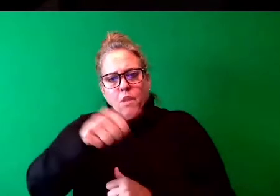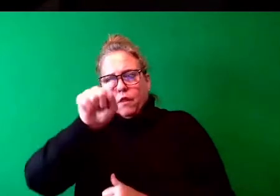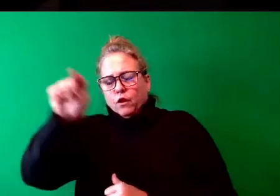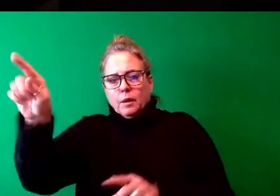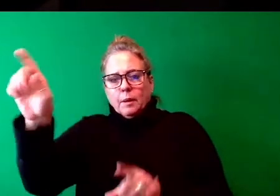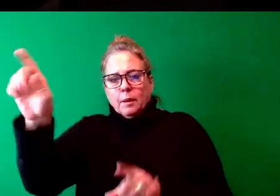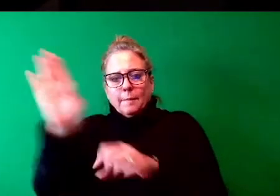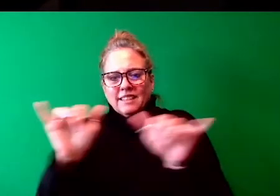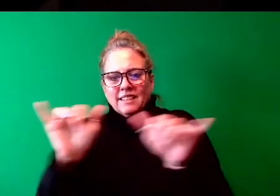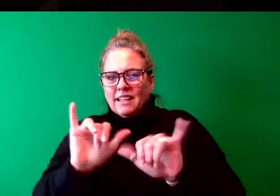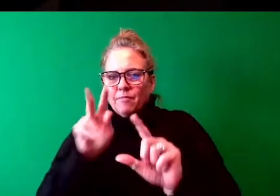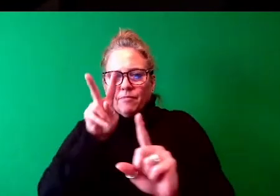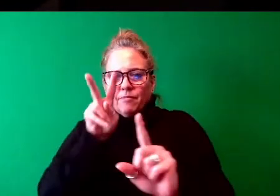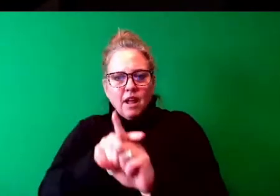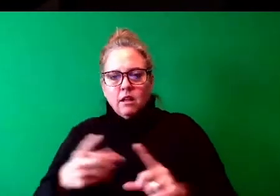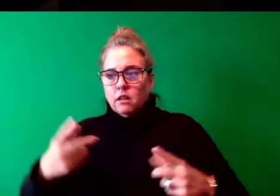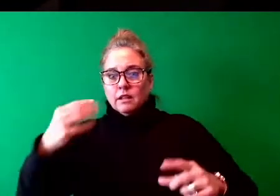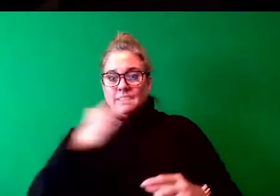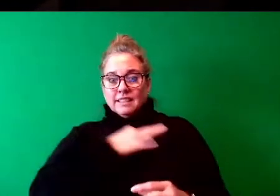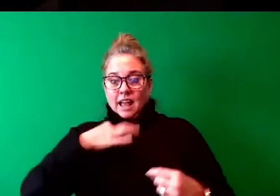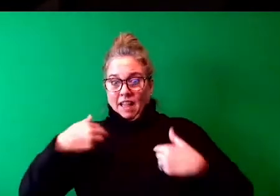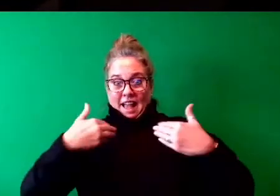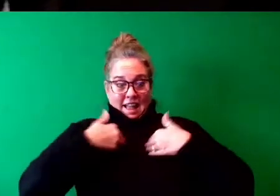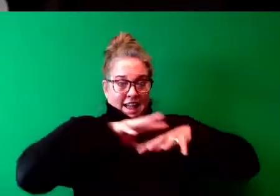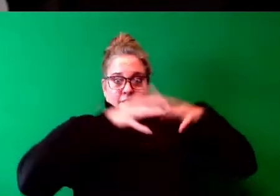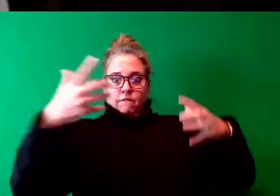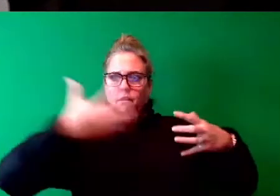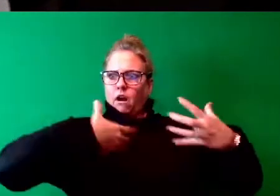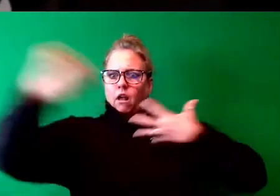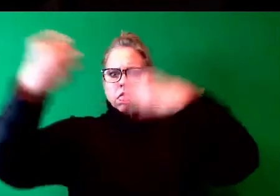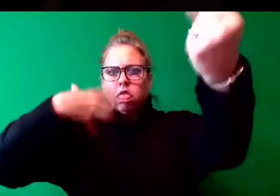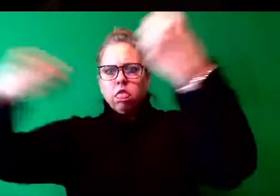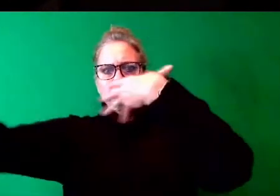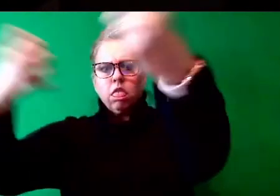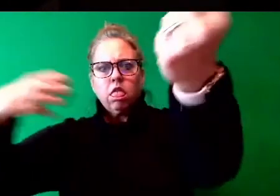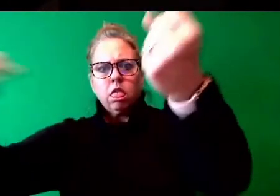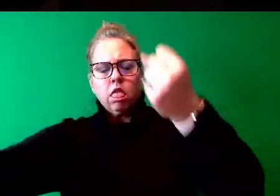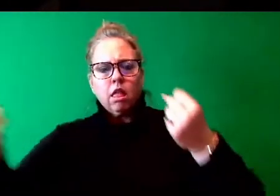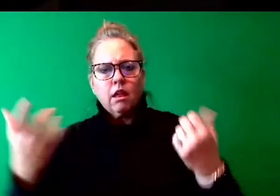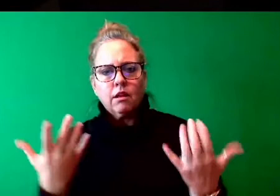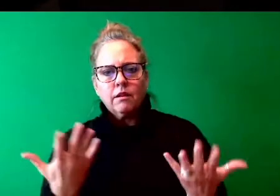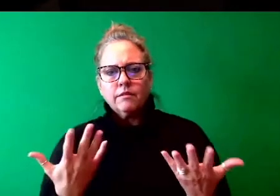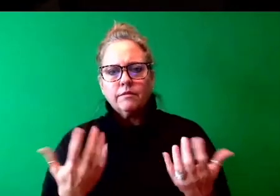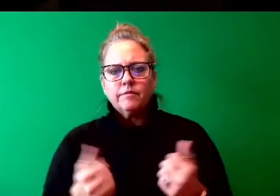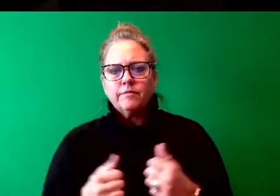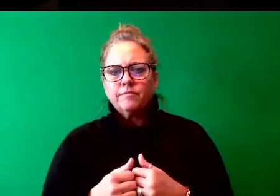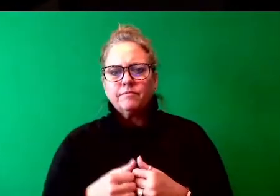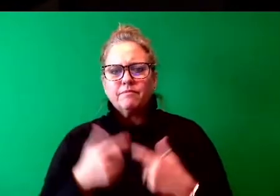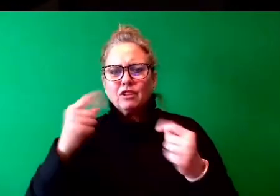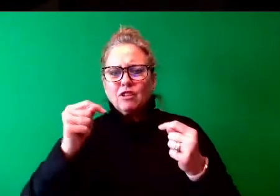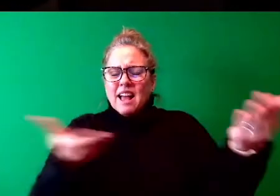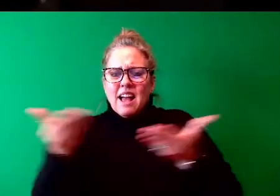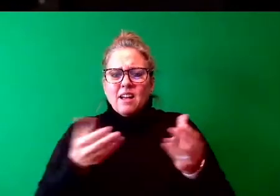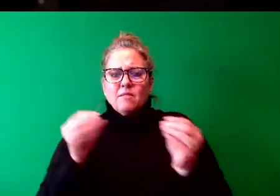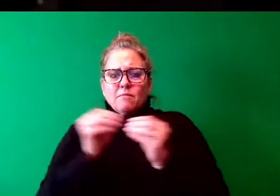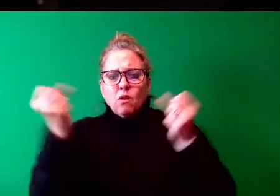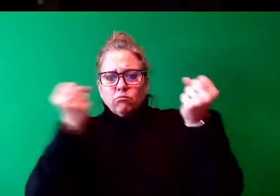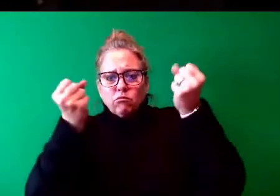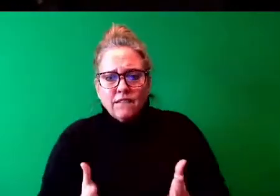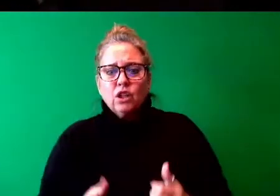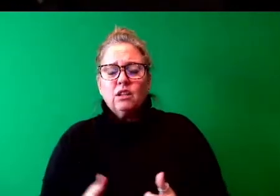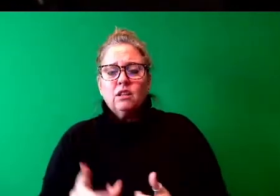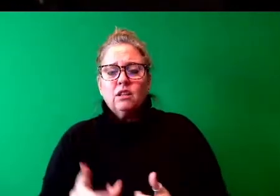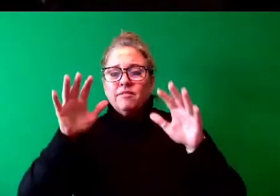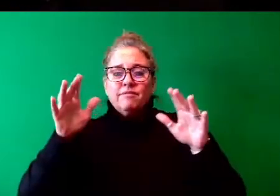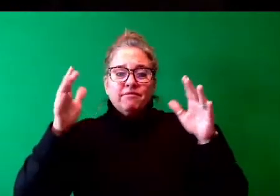industries. They were just had a news report this morning about trying to get drivers for our snowplows this winter. It